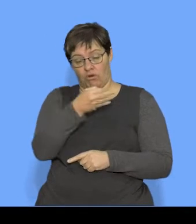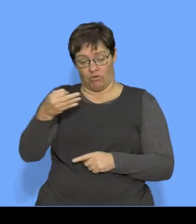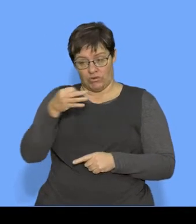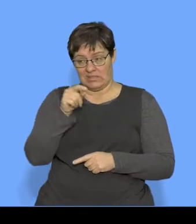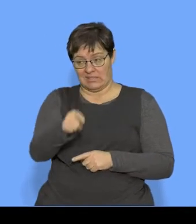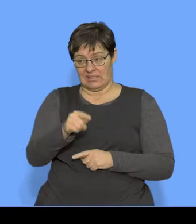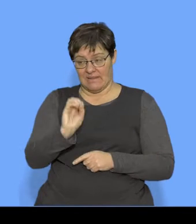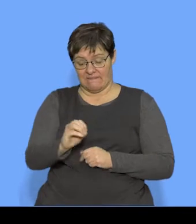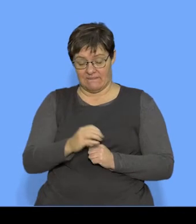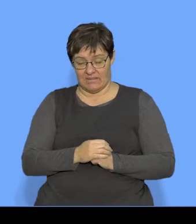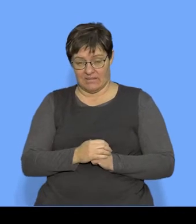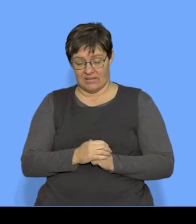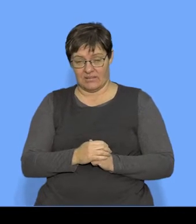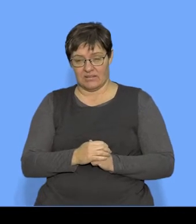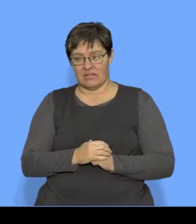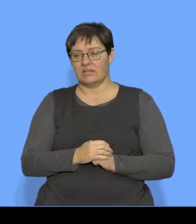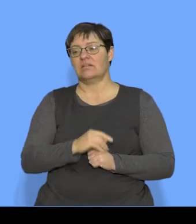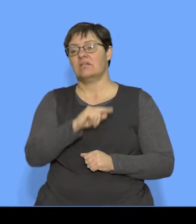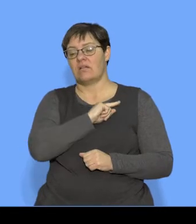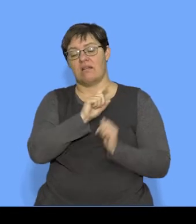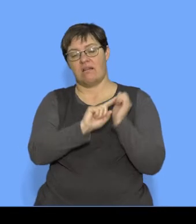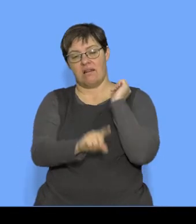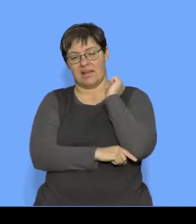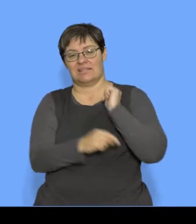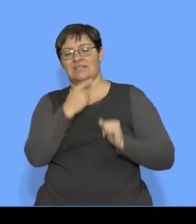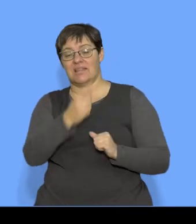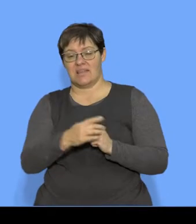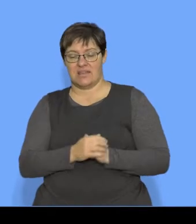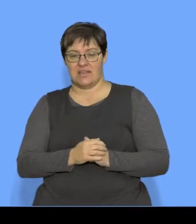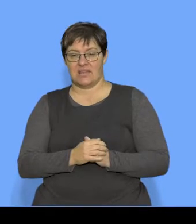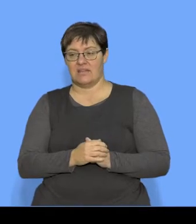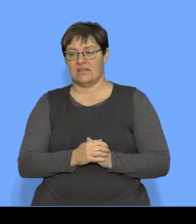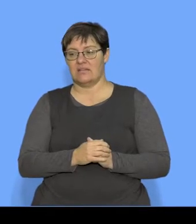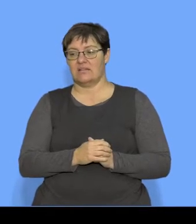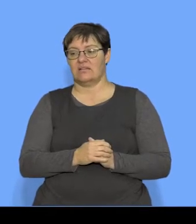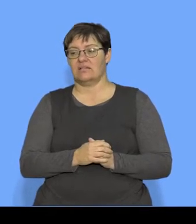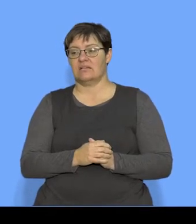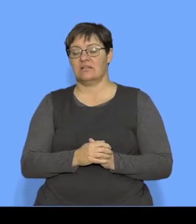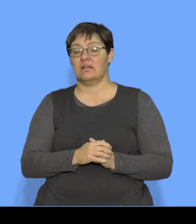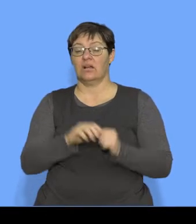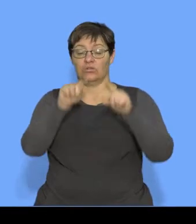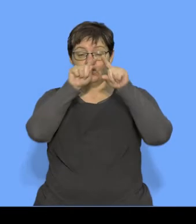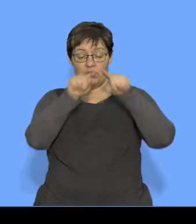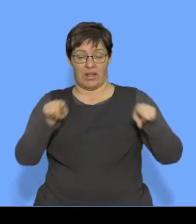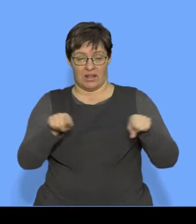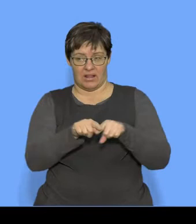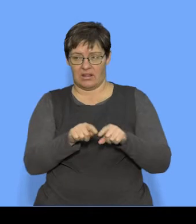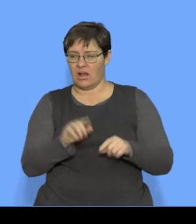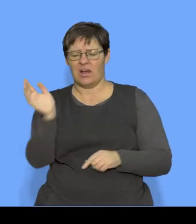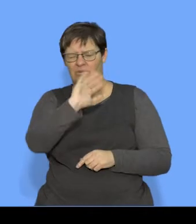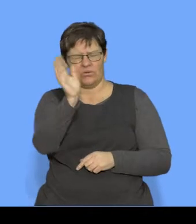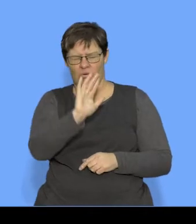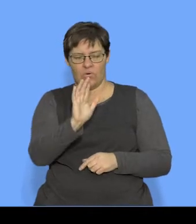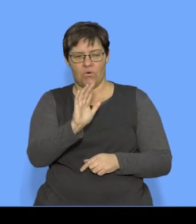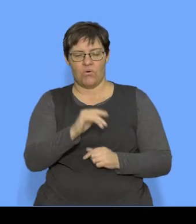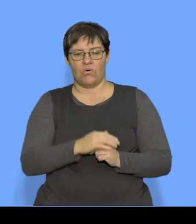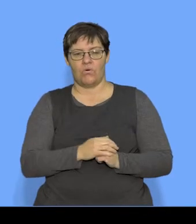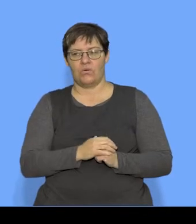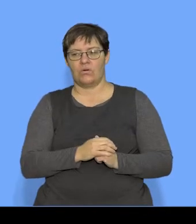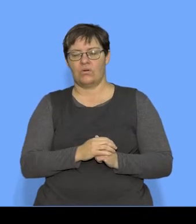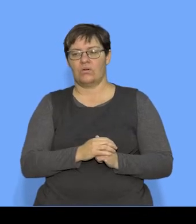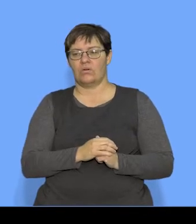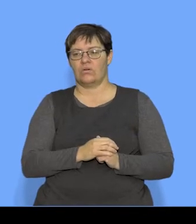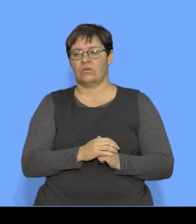congruency. And then lastly, I will then say, therefore, triangle, and not